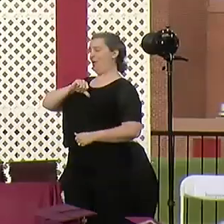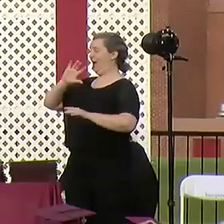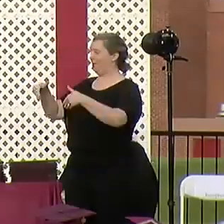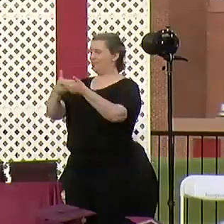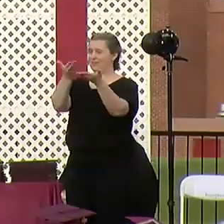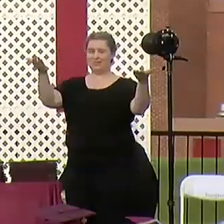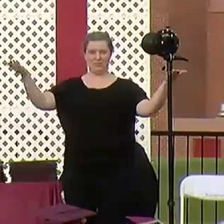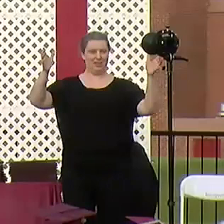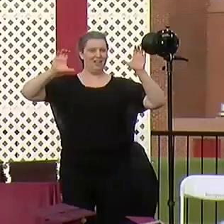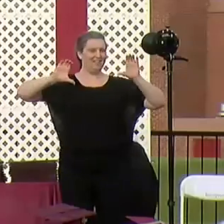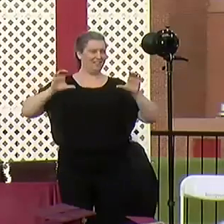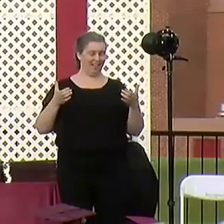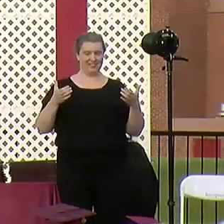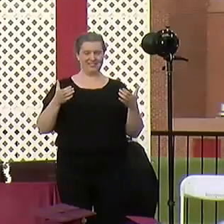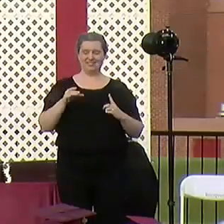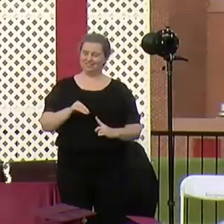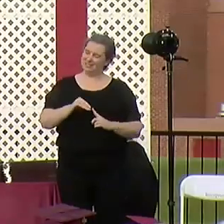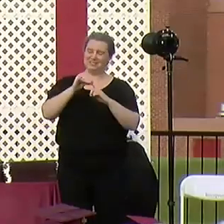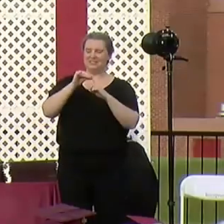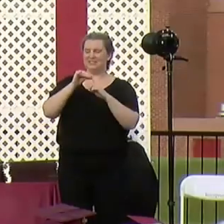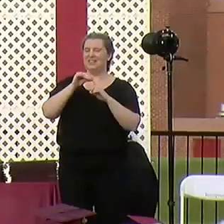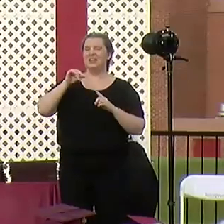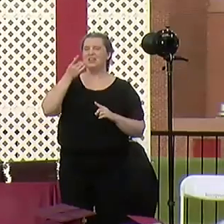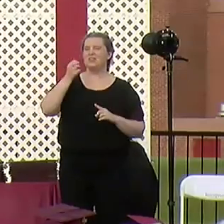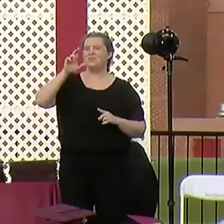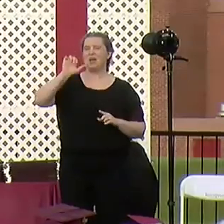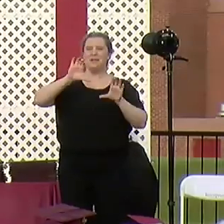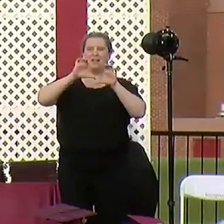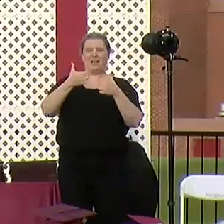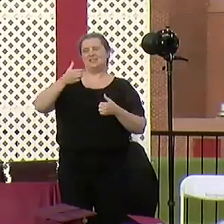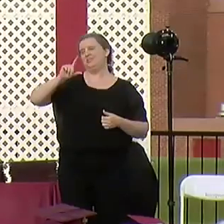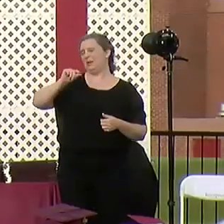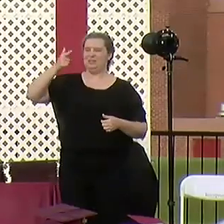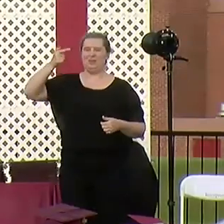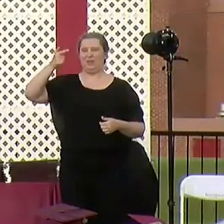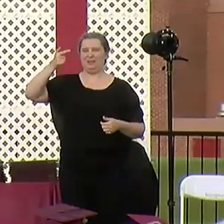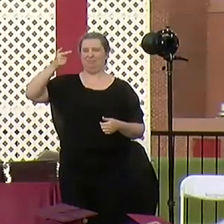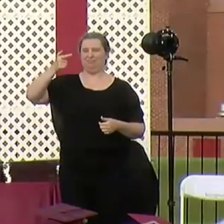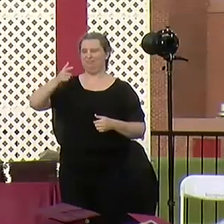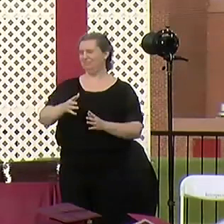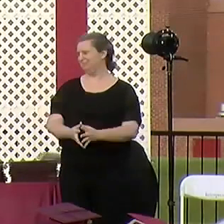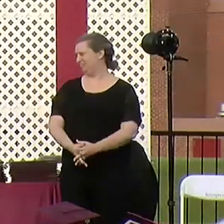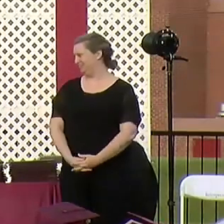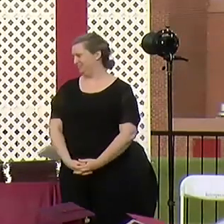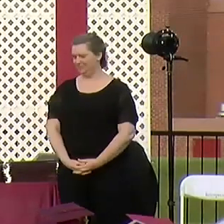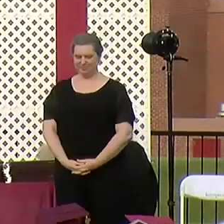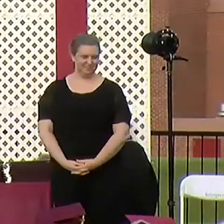to you the unprecedented Granby Memorial High School class of 2021.